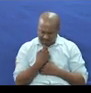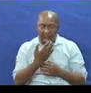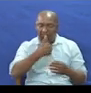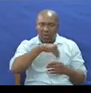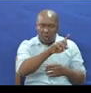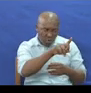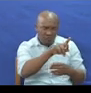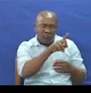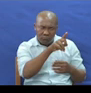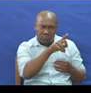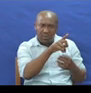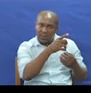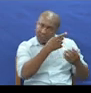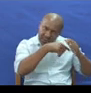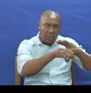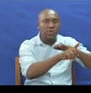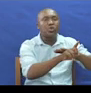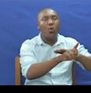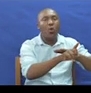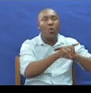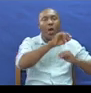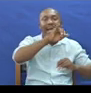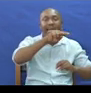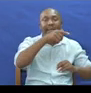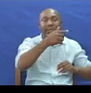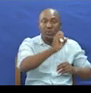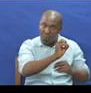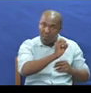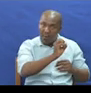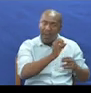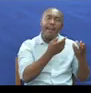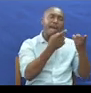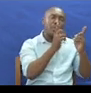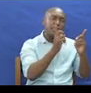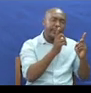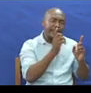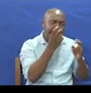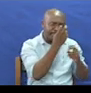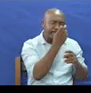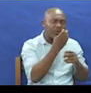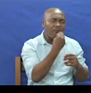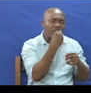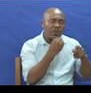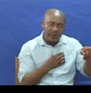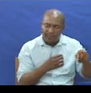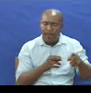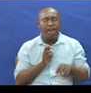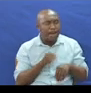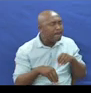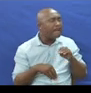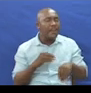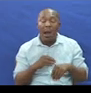go into the bushes to look for food. On the way,